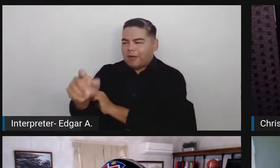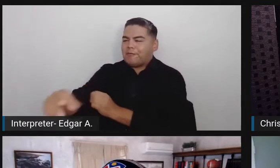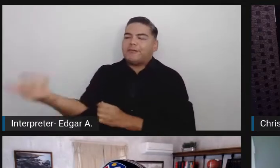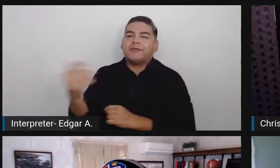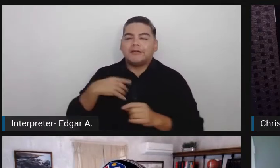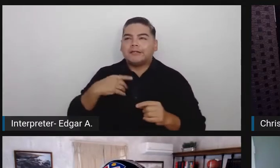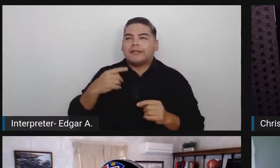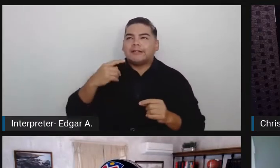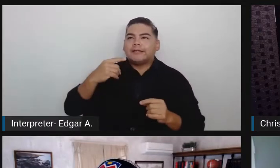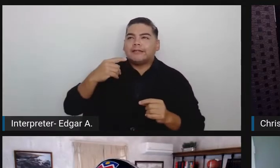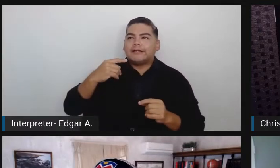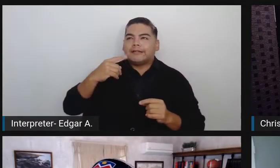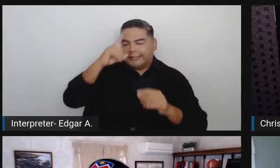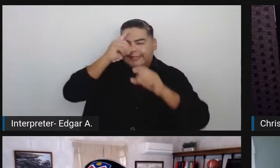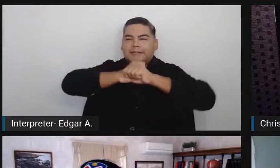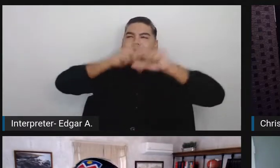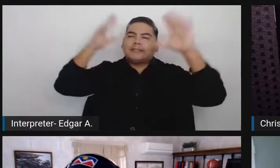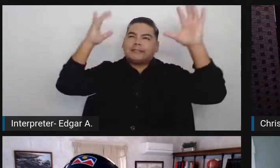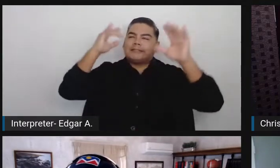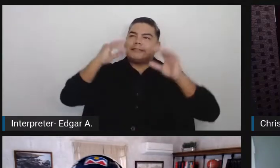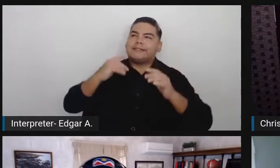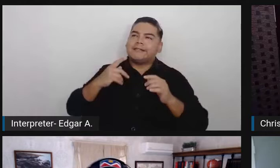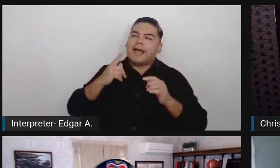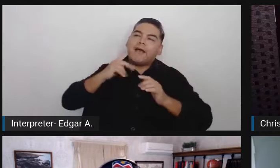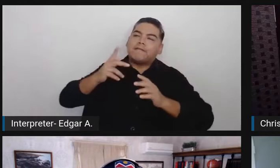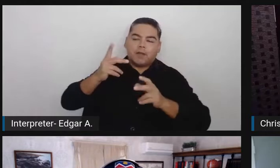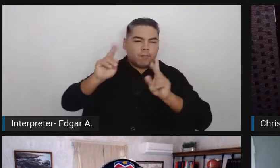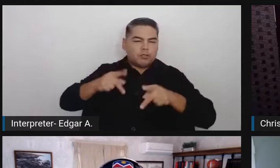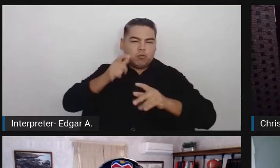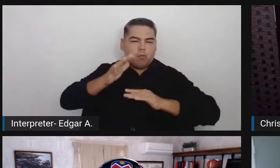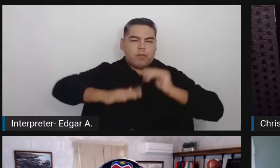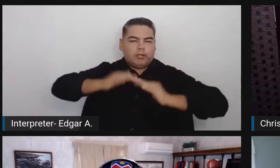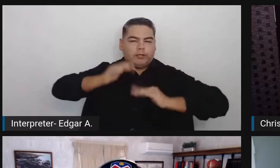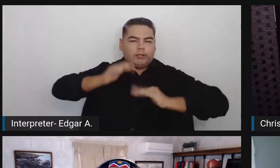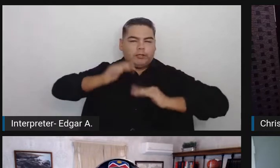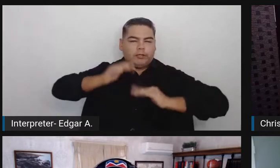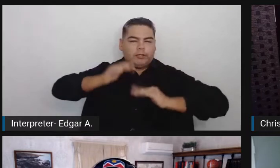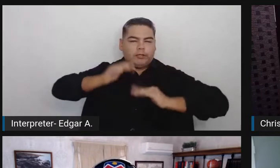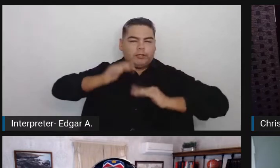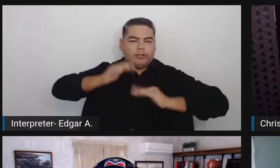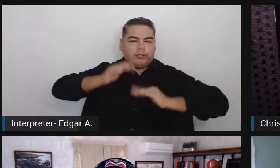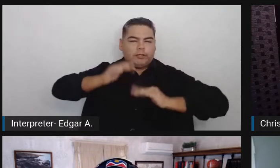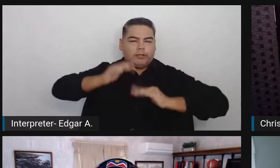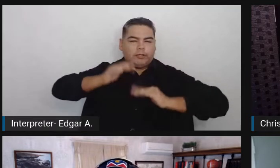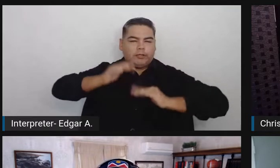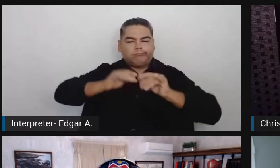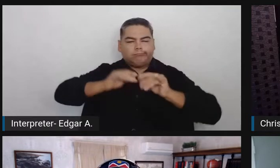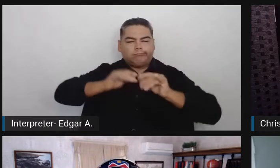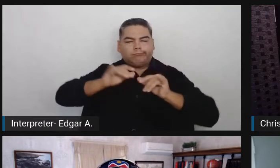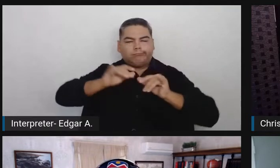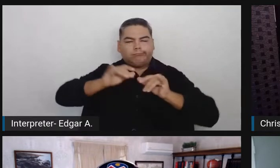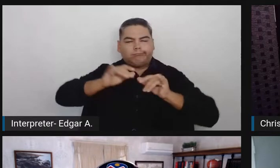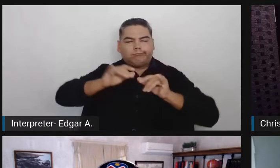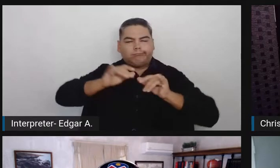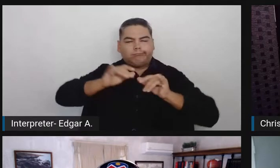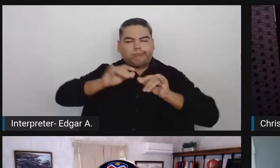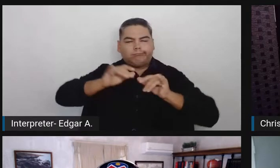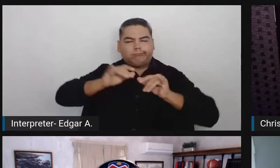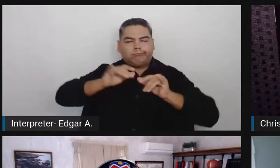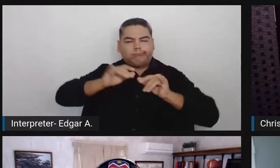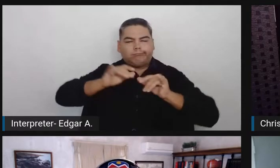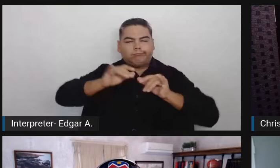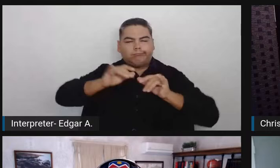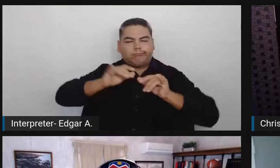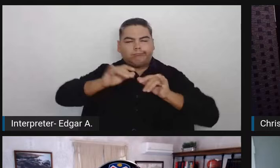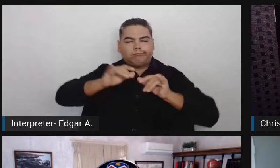to the architect and says, I really want to build this building, but I'd rather it not have a wheelchair ramp, right? The architect